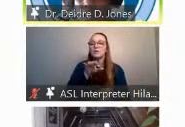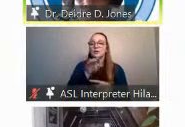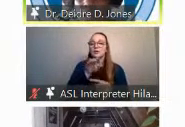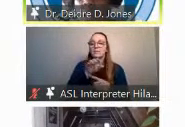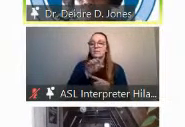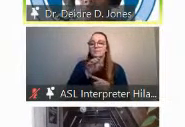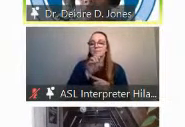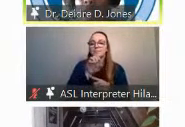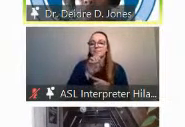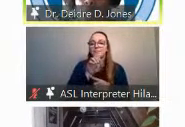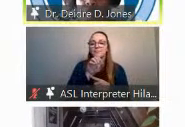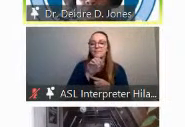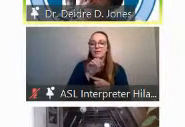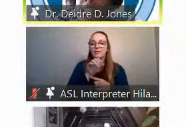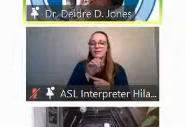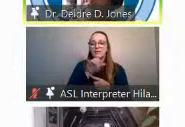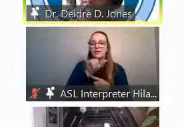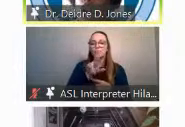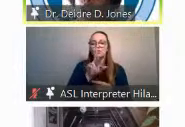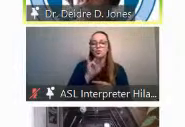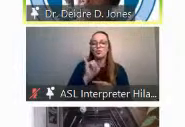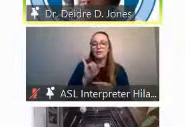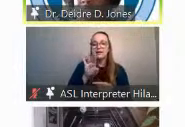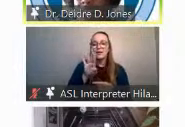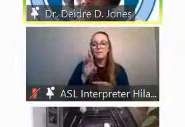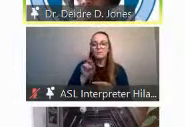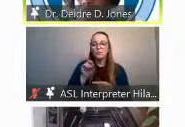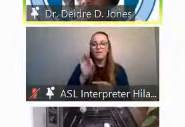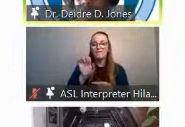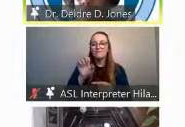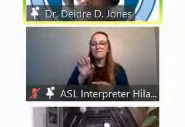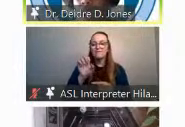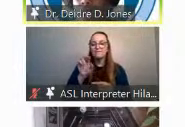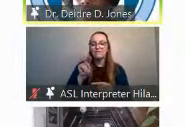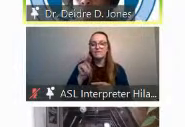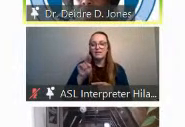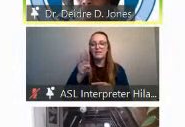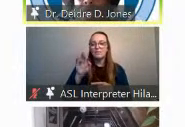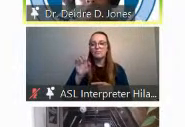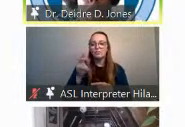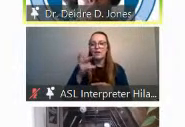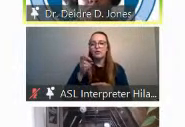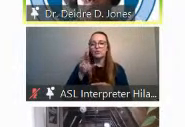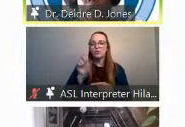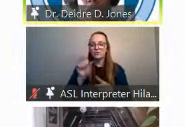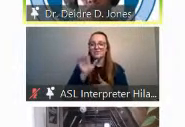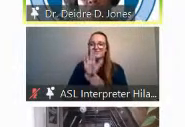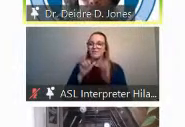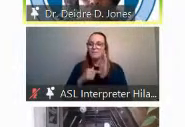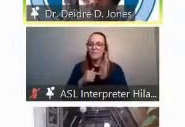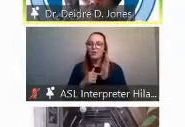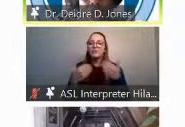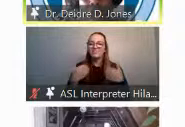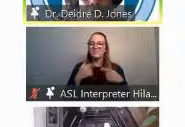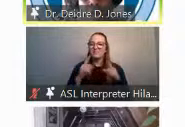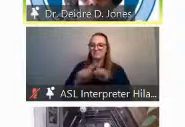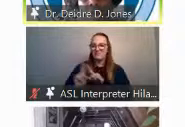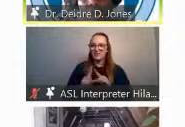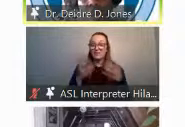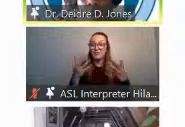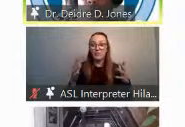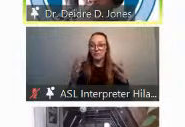model and realizing that there are different systems, as some have already been said. The model that you